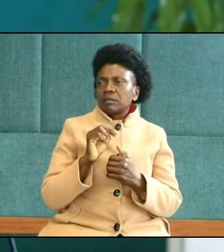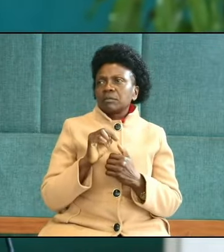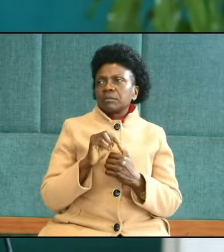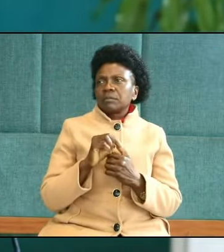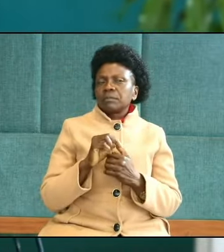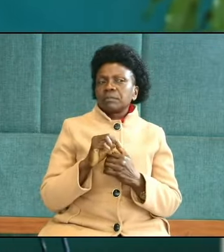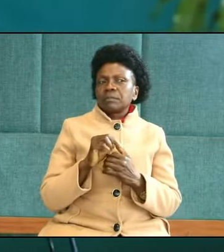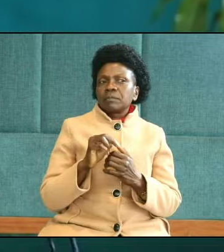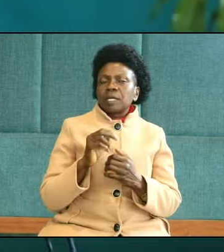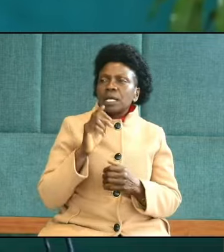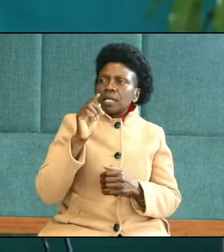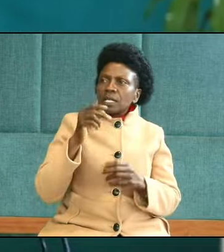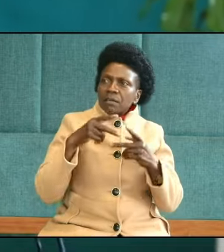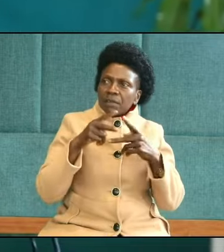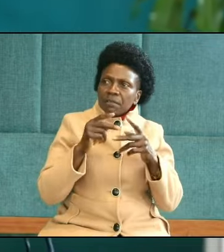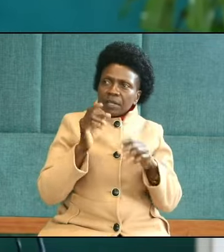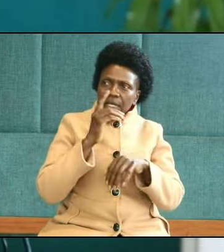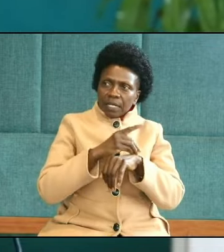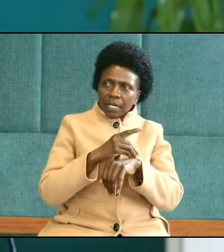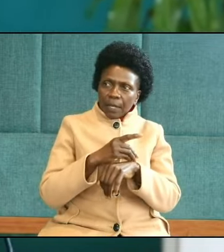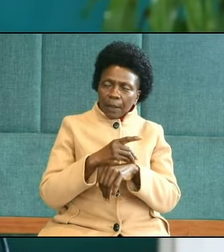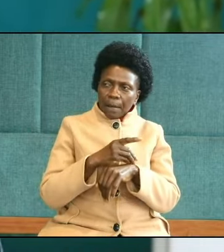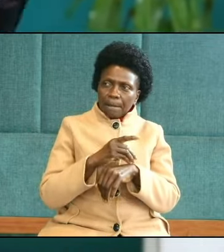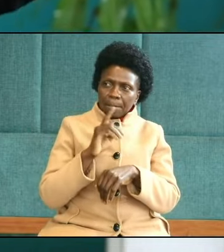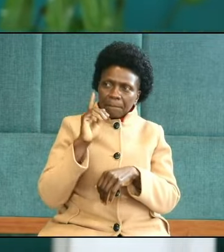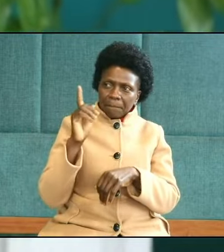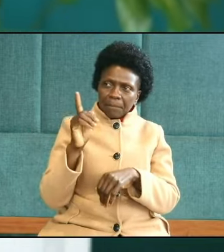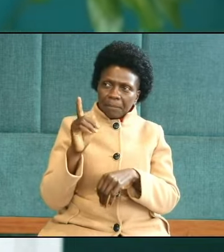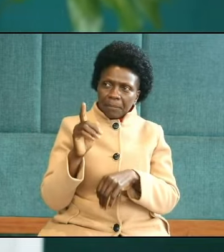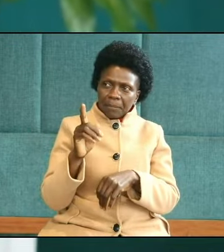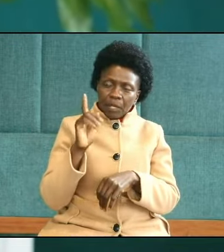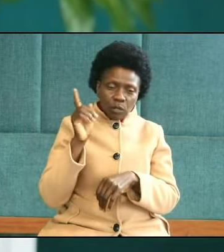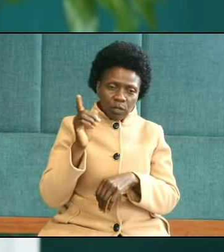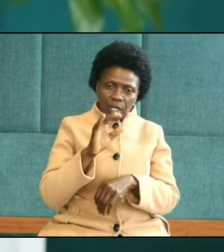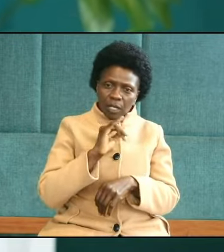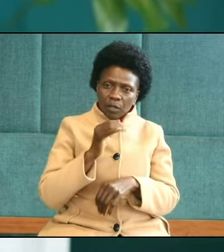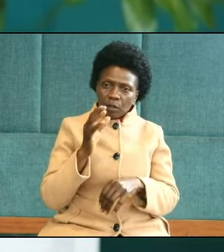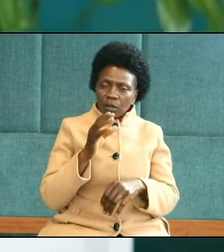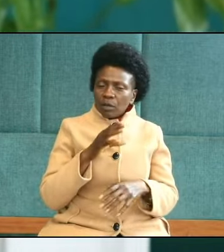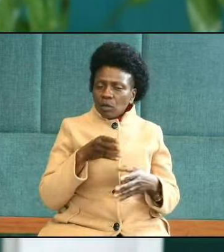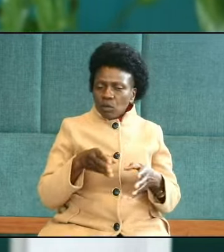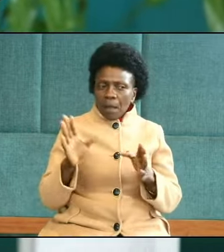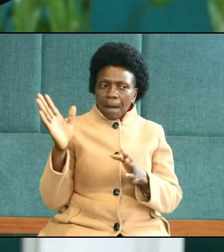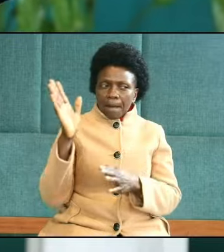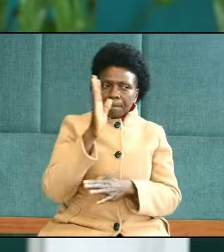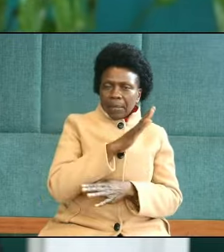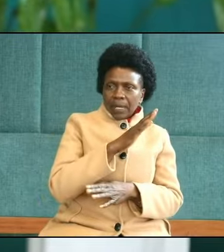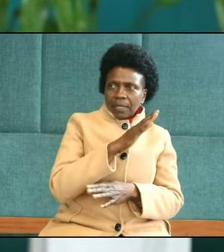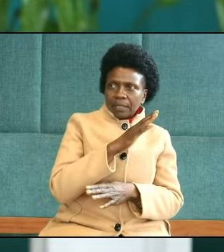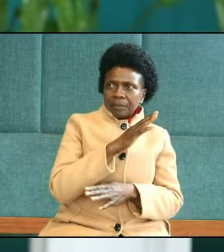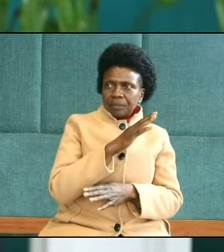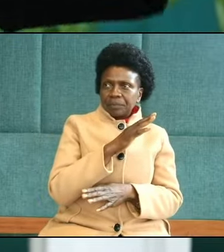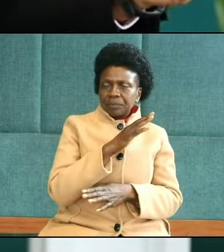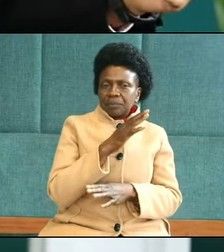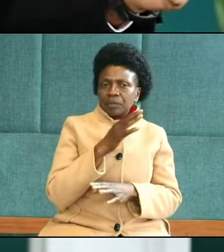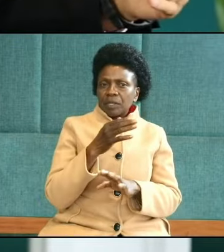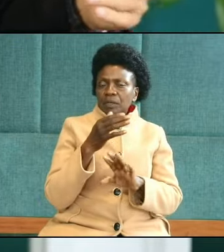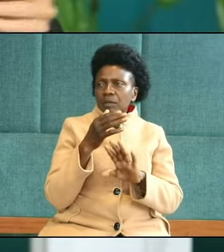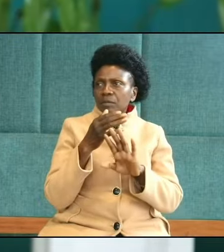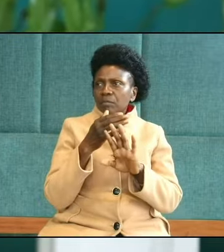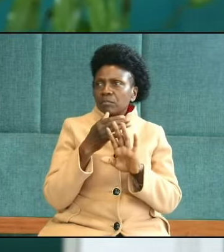were? That very day, Linda and I were actually on our way back. We had just completed 4 years of